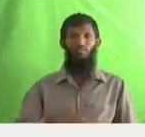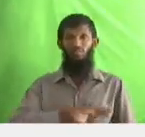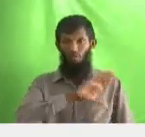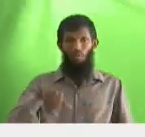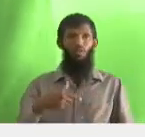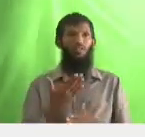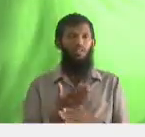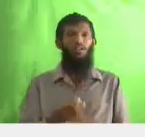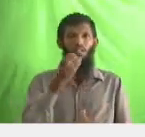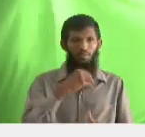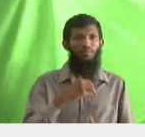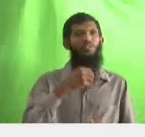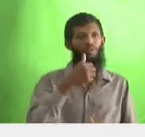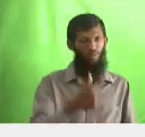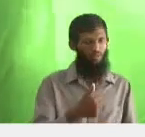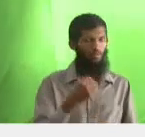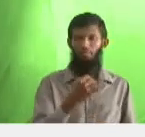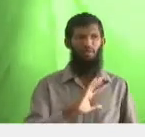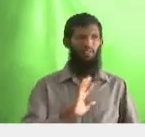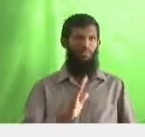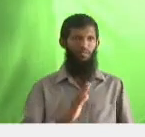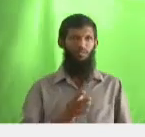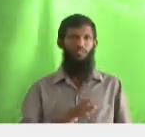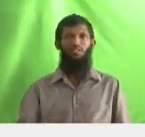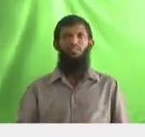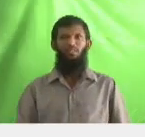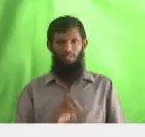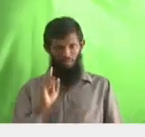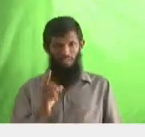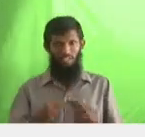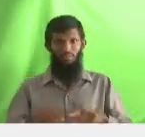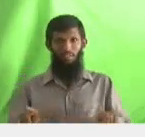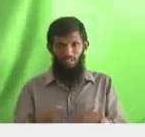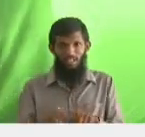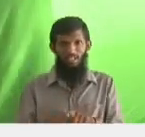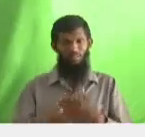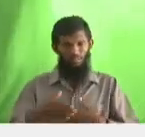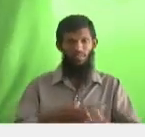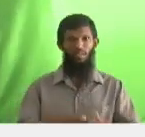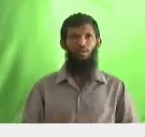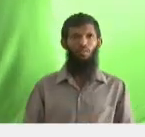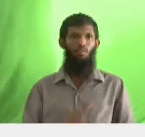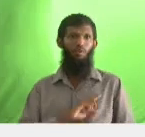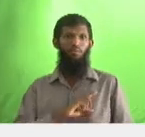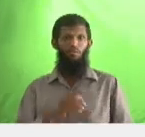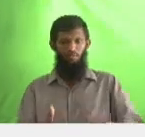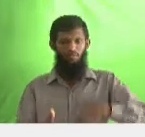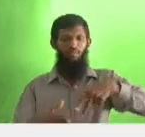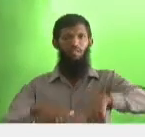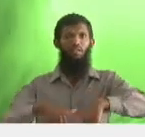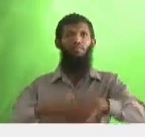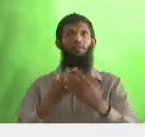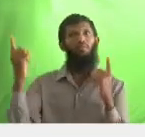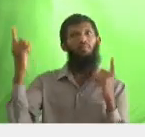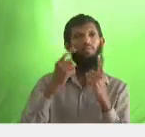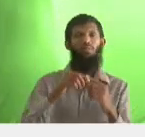consumed is also halal. Remember, on the day of judgment, we will be asked where we earned the money from, where